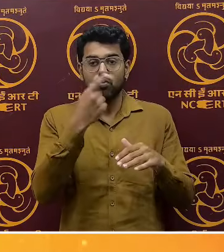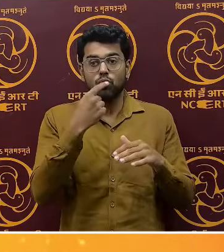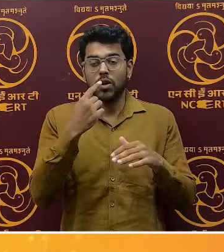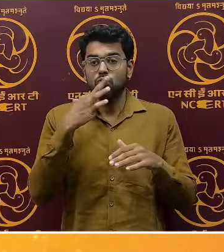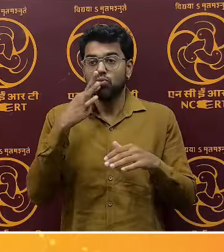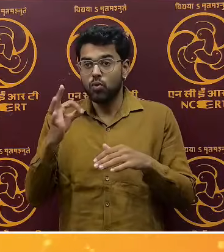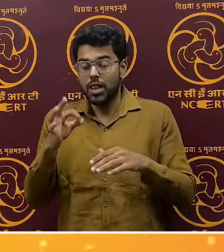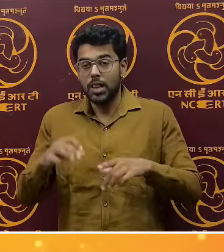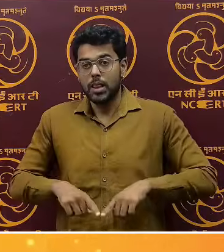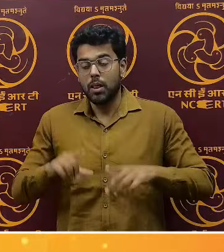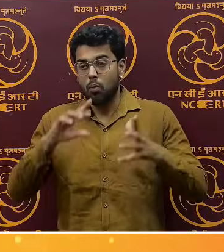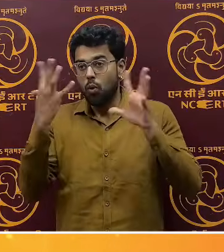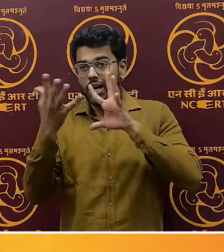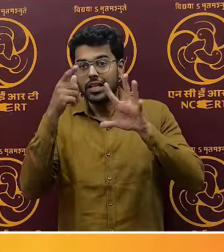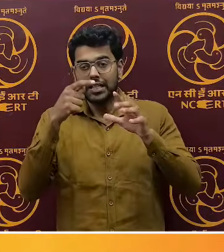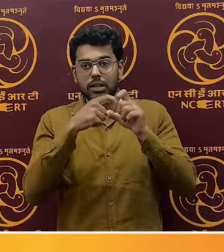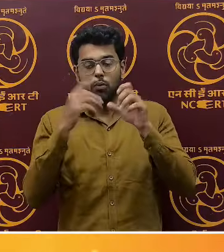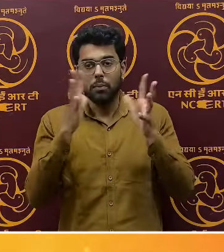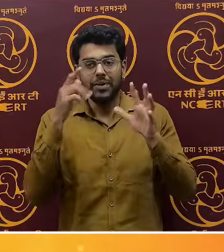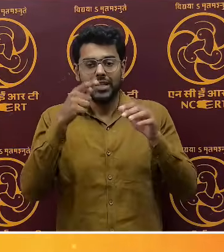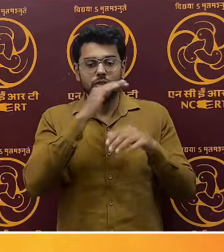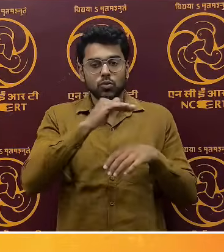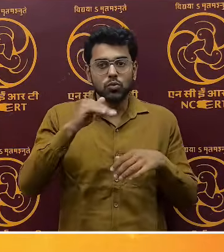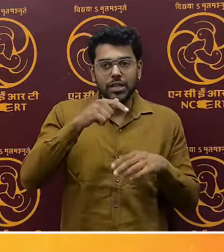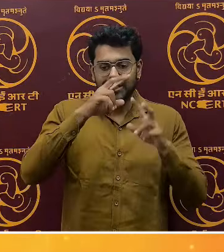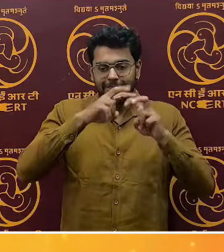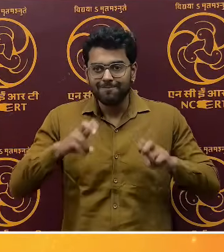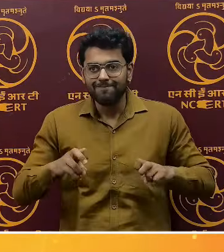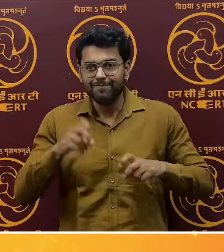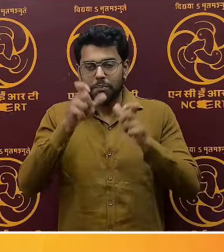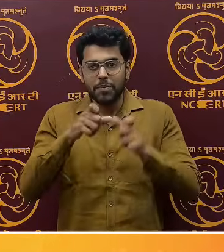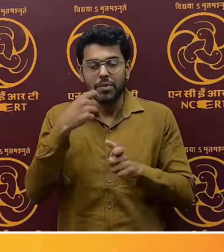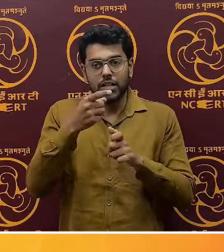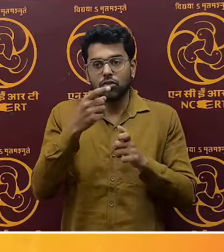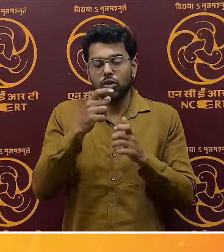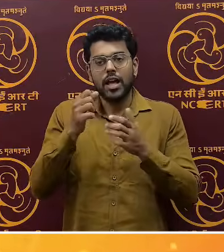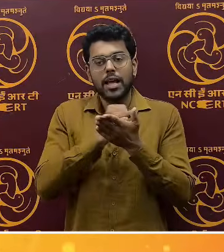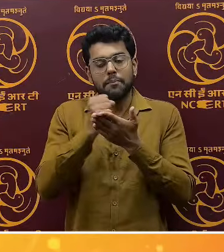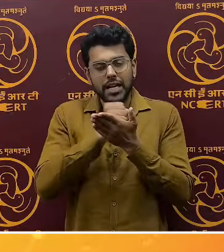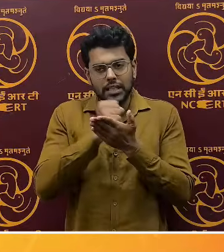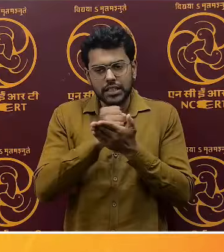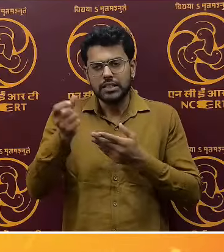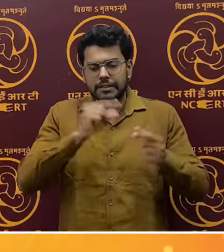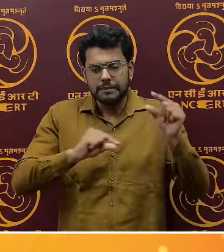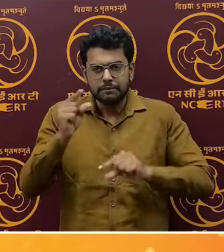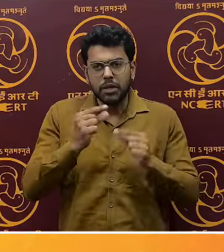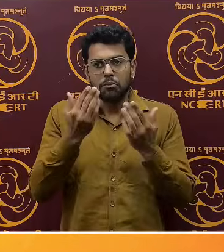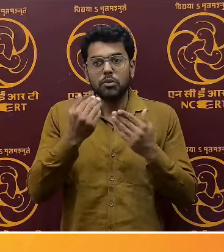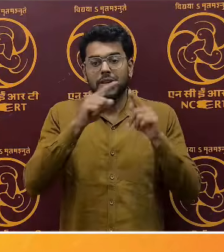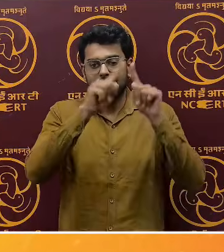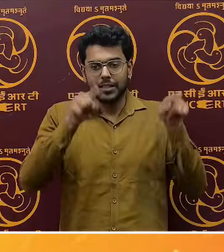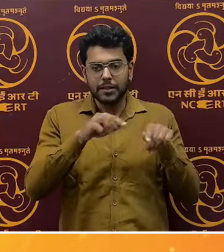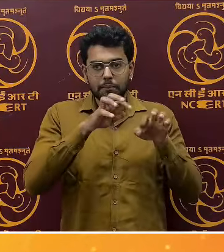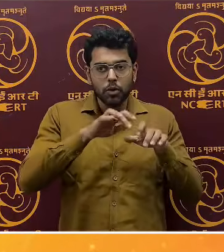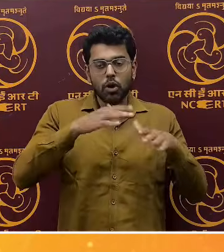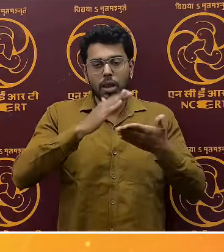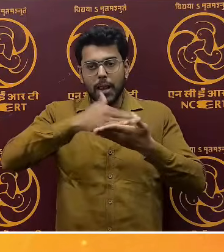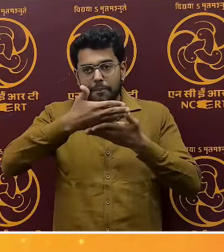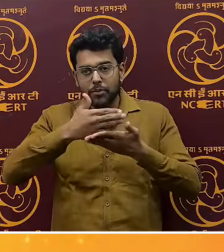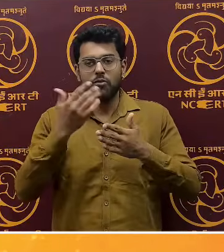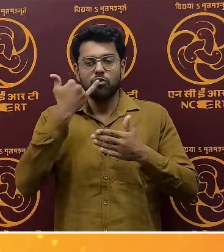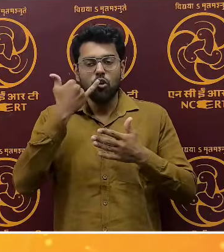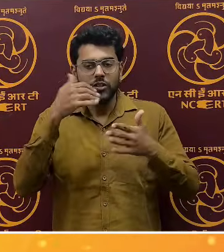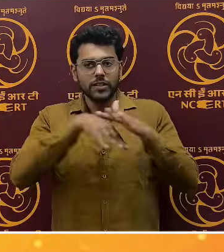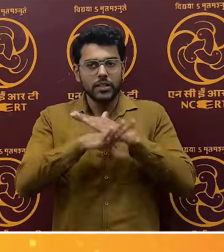world environment. It lets students and researchers conduct experiments and perform procedures on a computer or other device